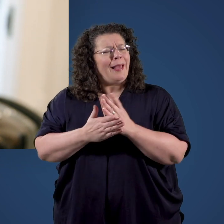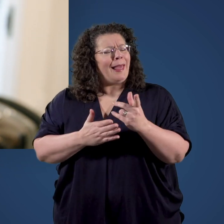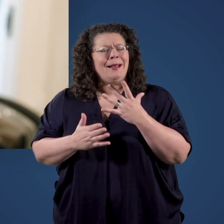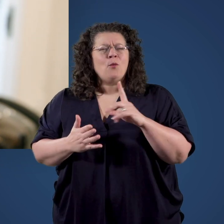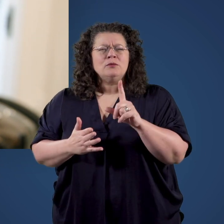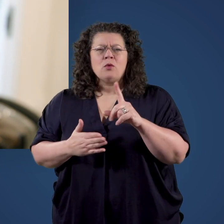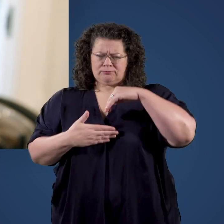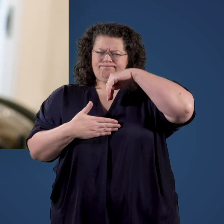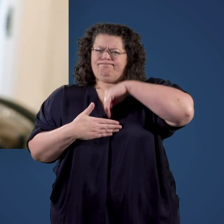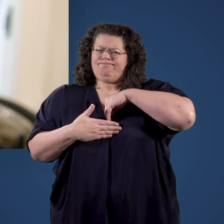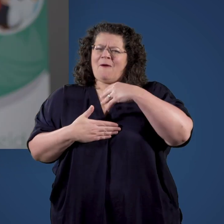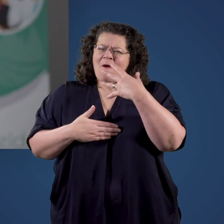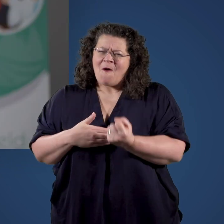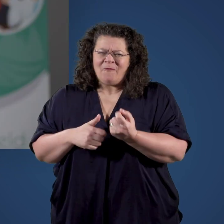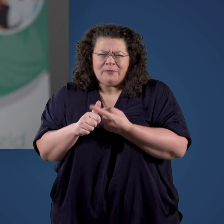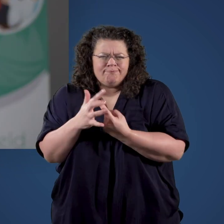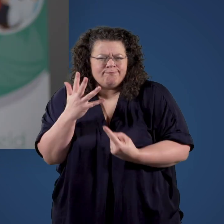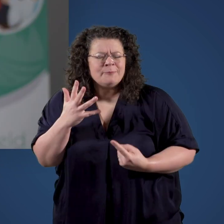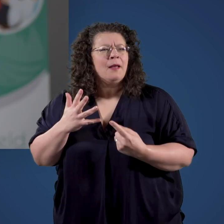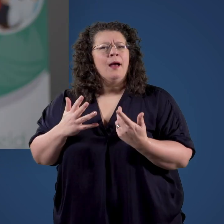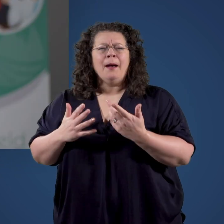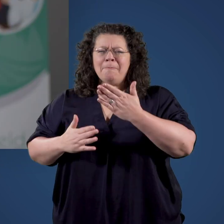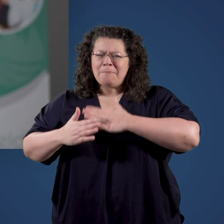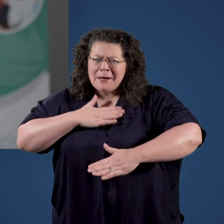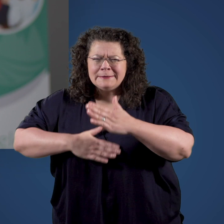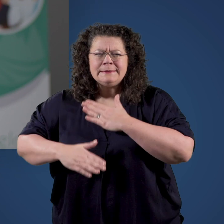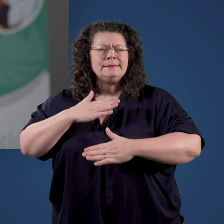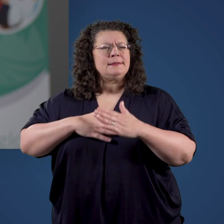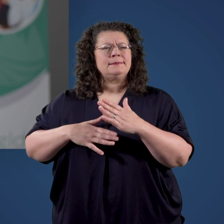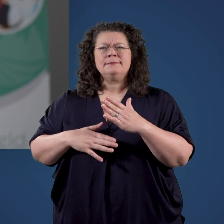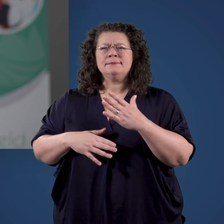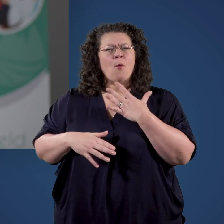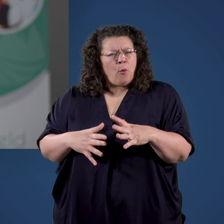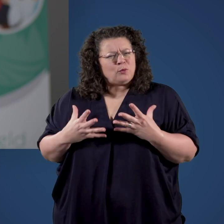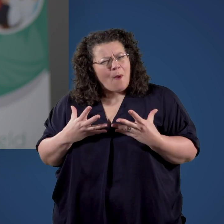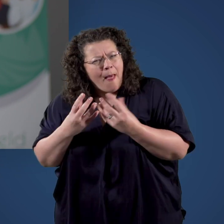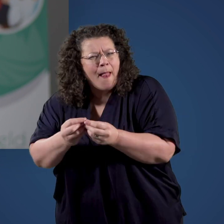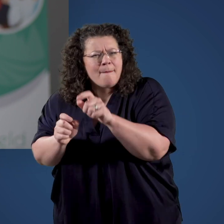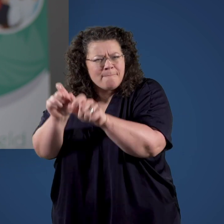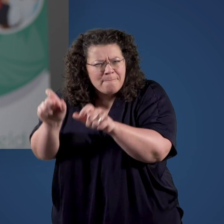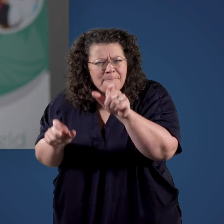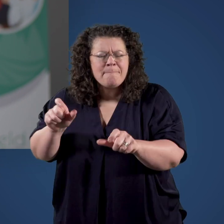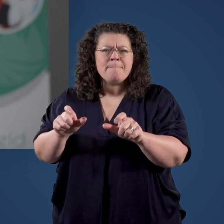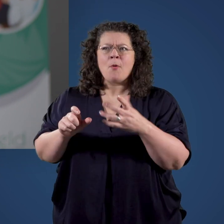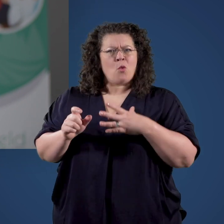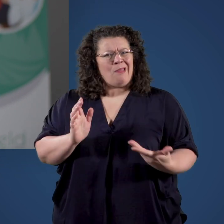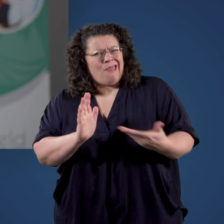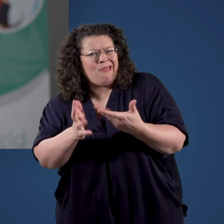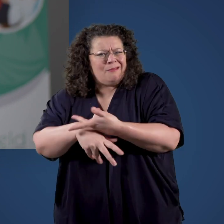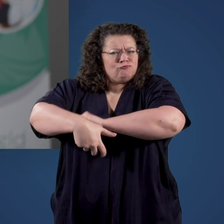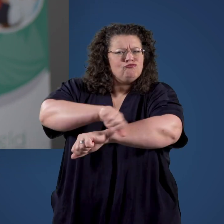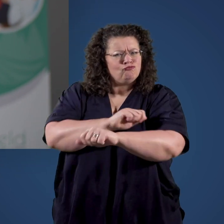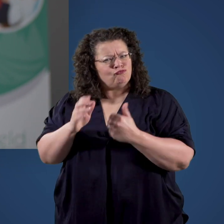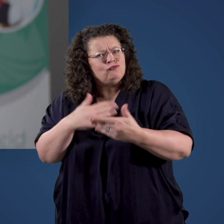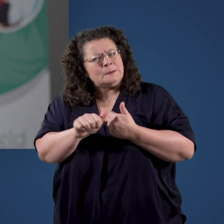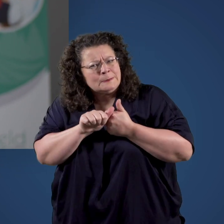for a particular CV. People who are patient, who are willing to help others, who want to go that extra mile to support